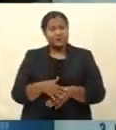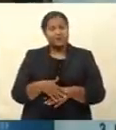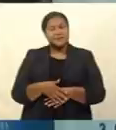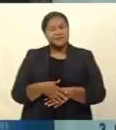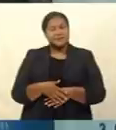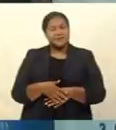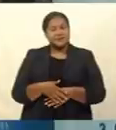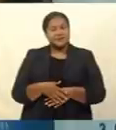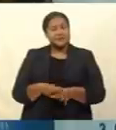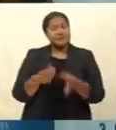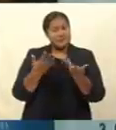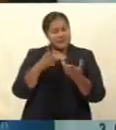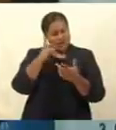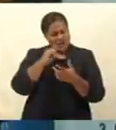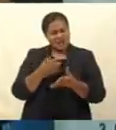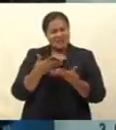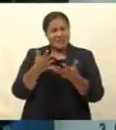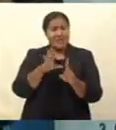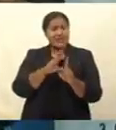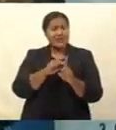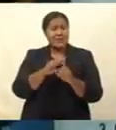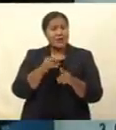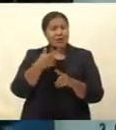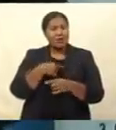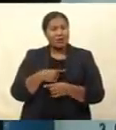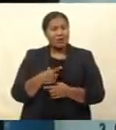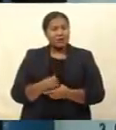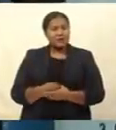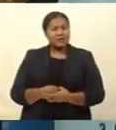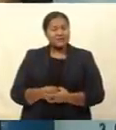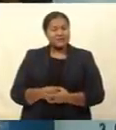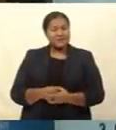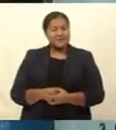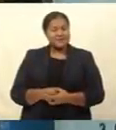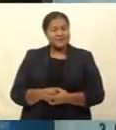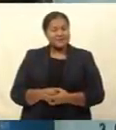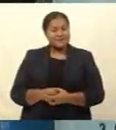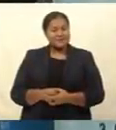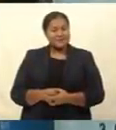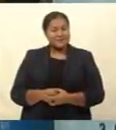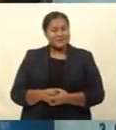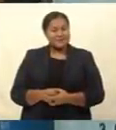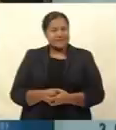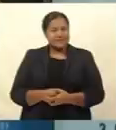And I can now give you a concrete example of why that is so important and how serious the risk is.